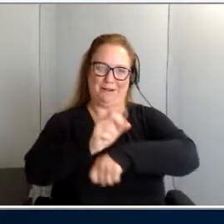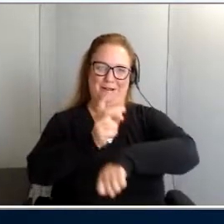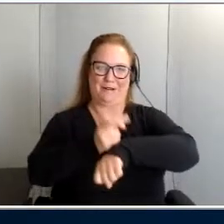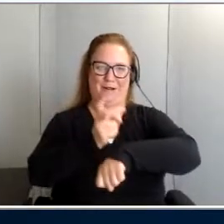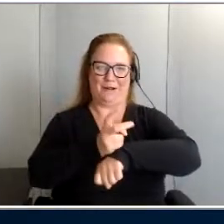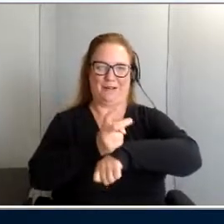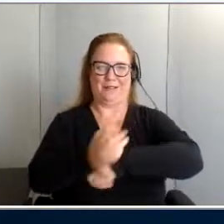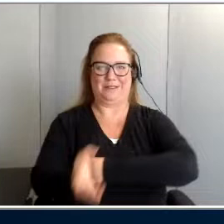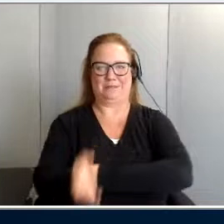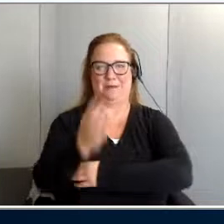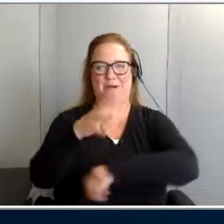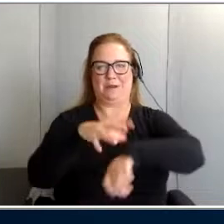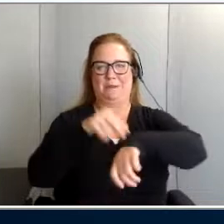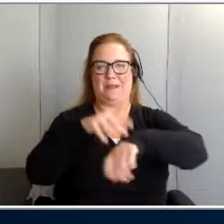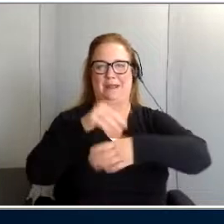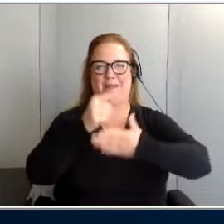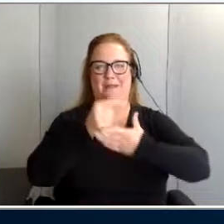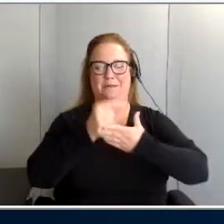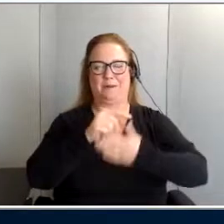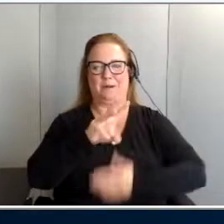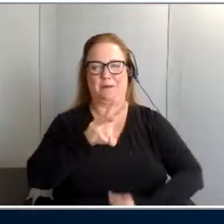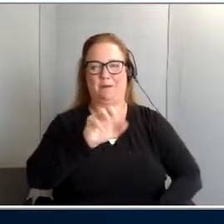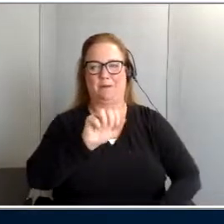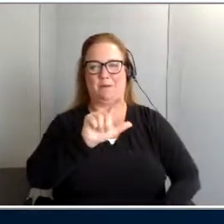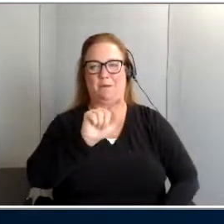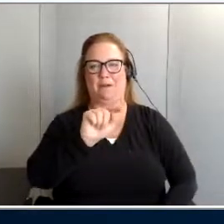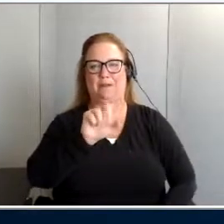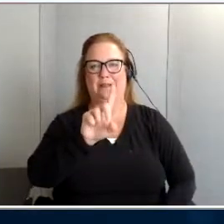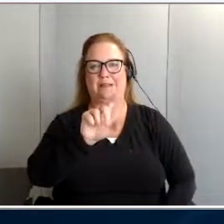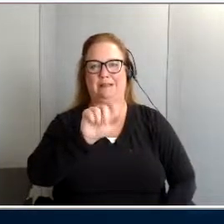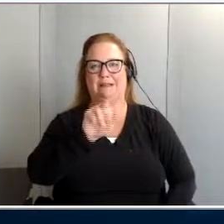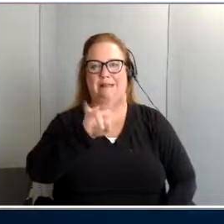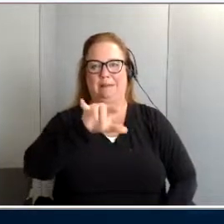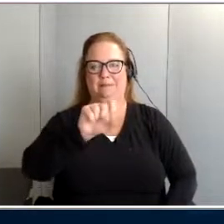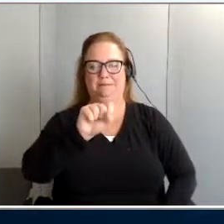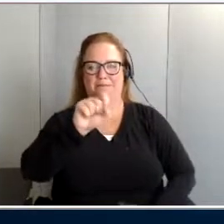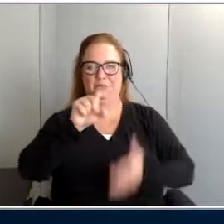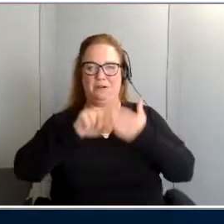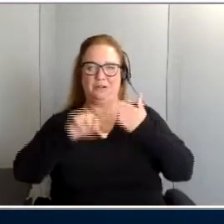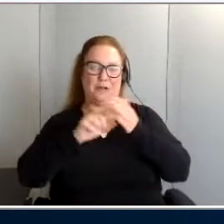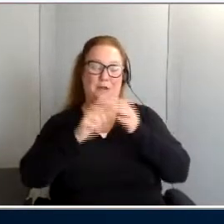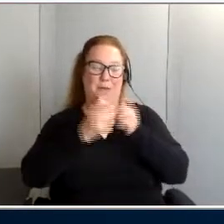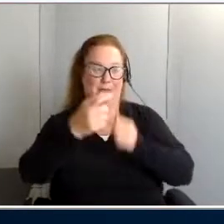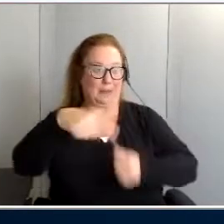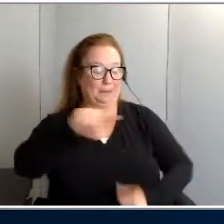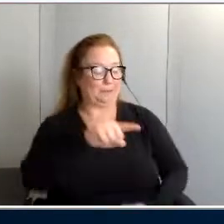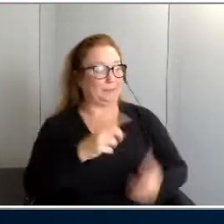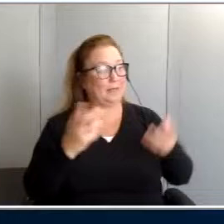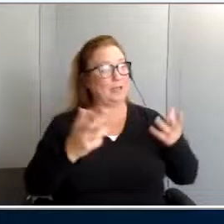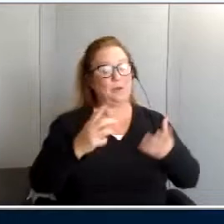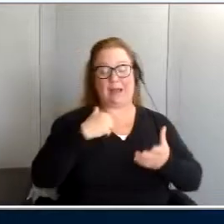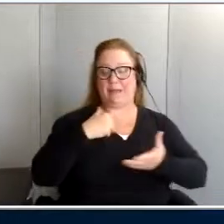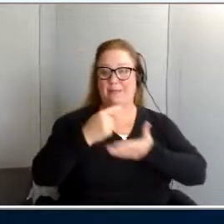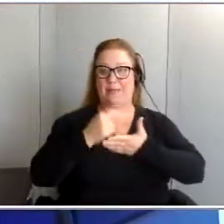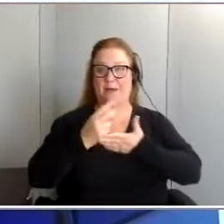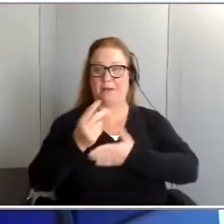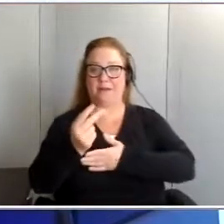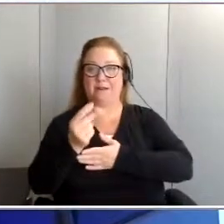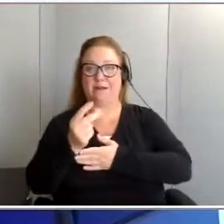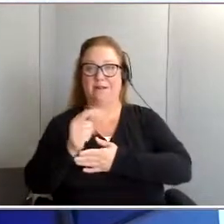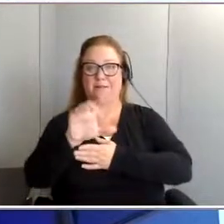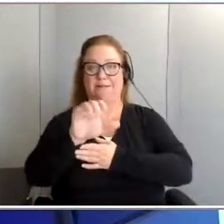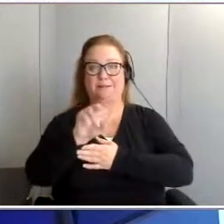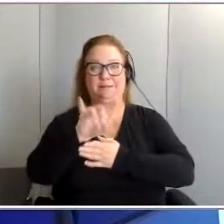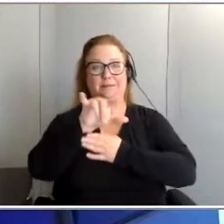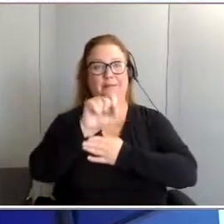pet therapist. Walt Davis is up there as well. We're going to check in with them. In studio, we have therapy dog Camus, pet